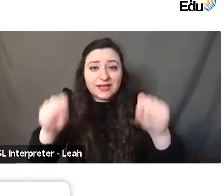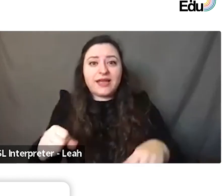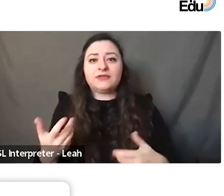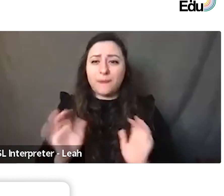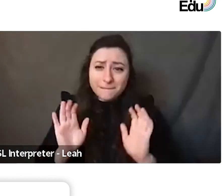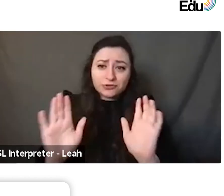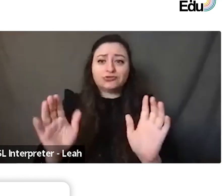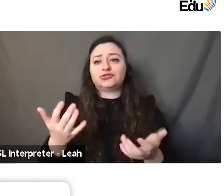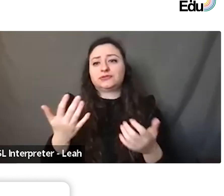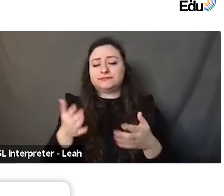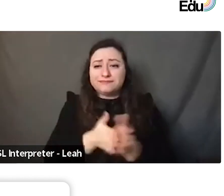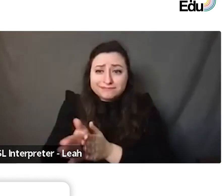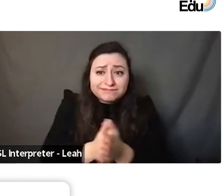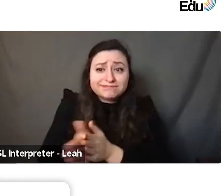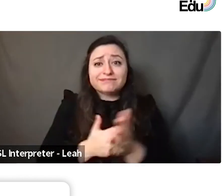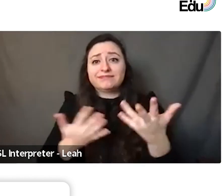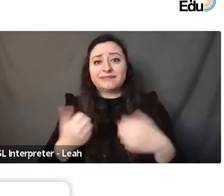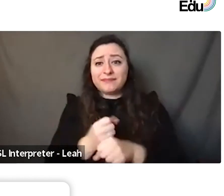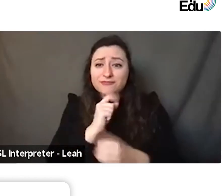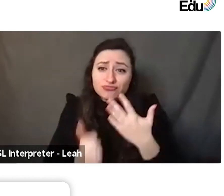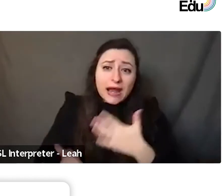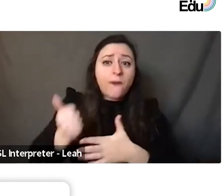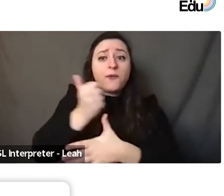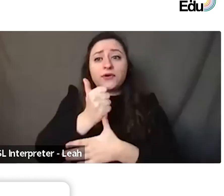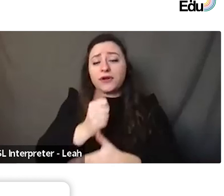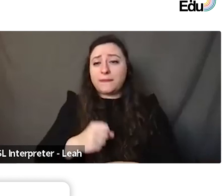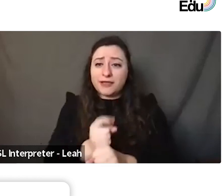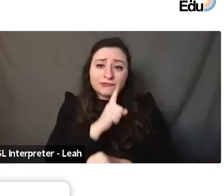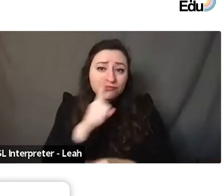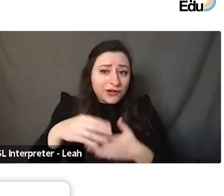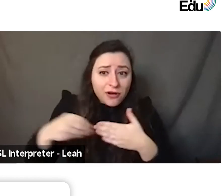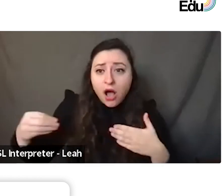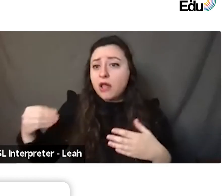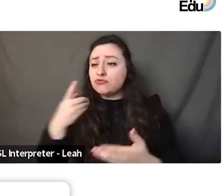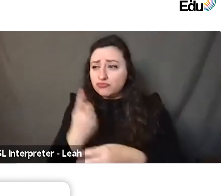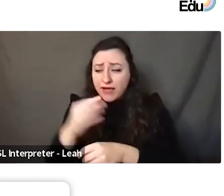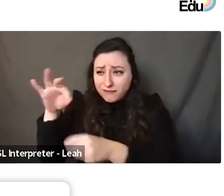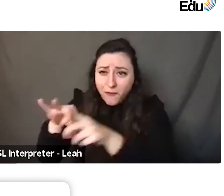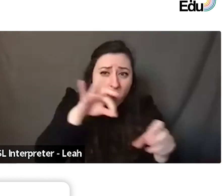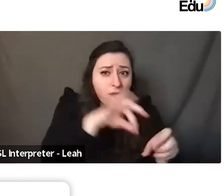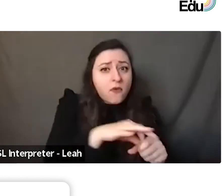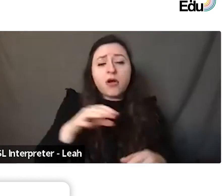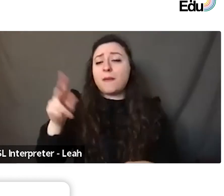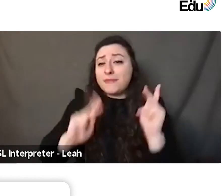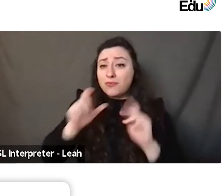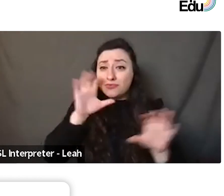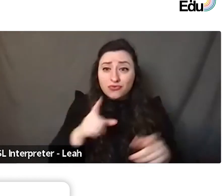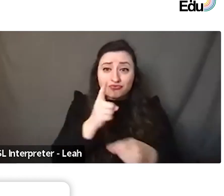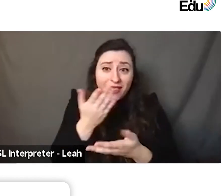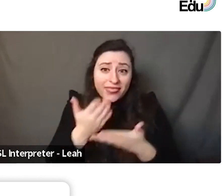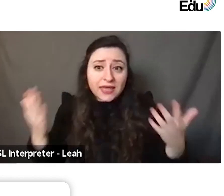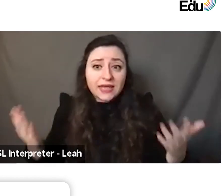pushing, incentivizing, make sure this is a priority, make sure the dollars go into it, making sure that the folks that are trying to do the right things inside these